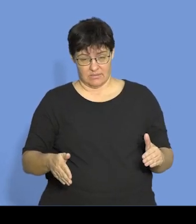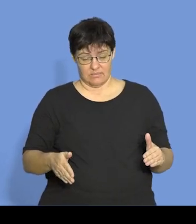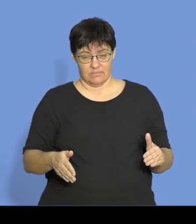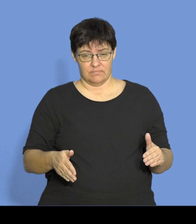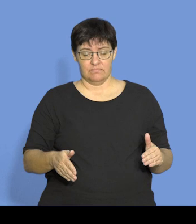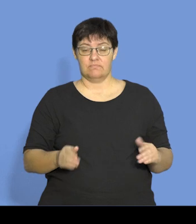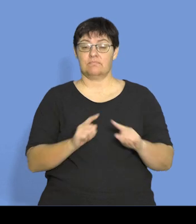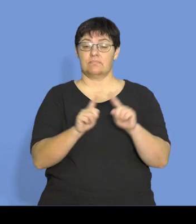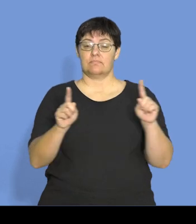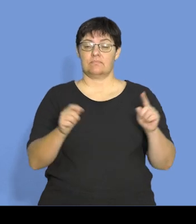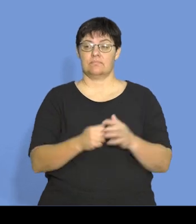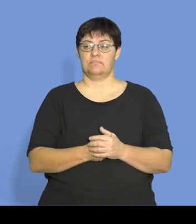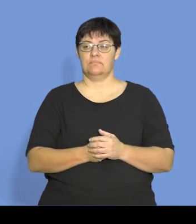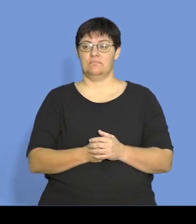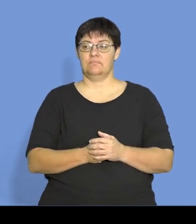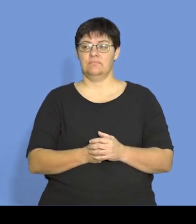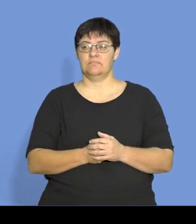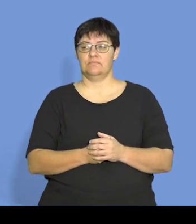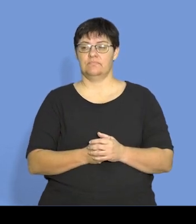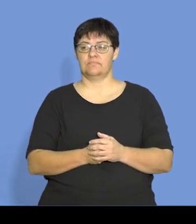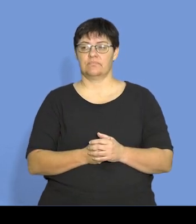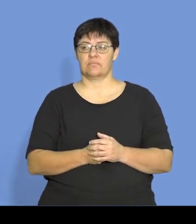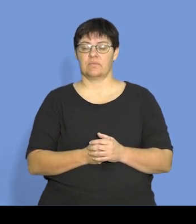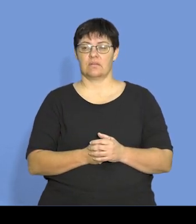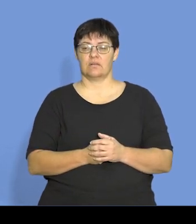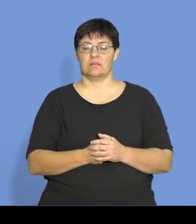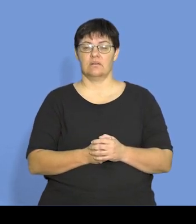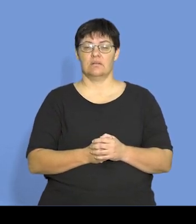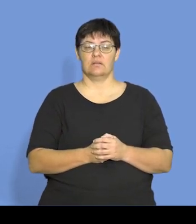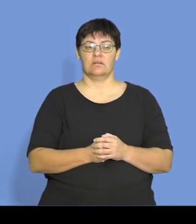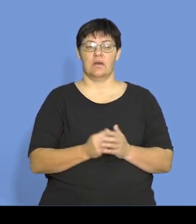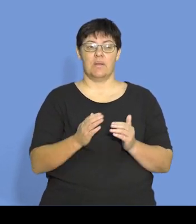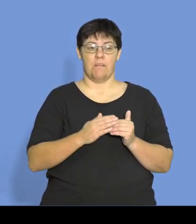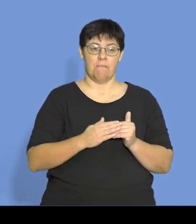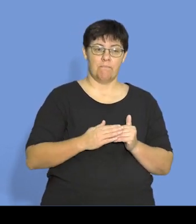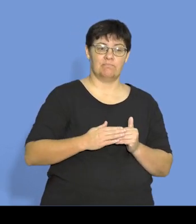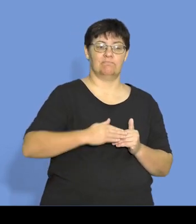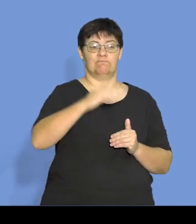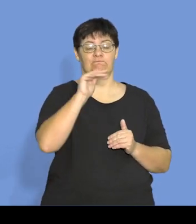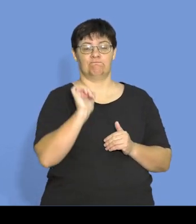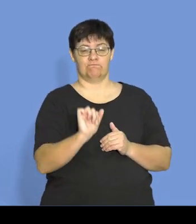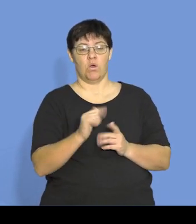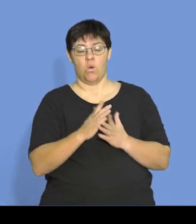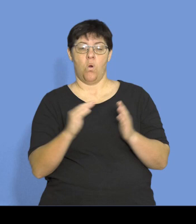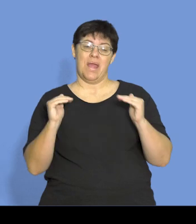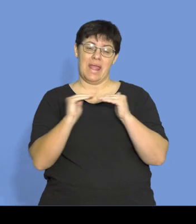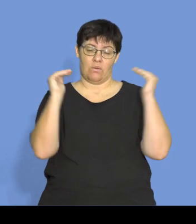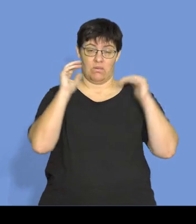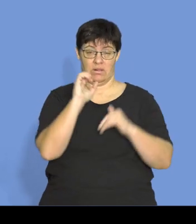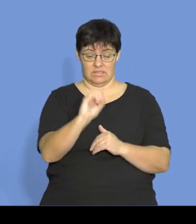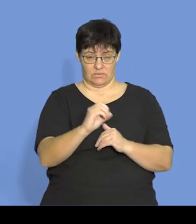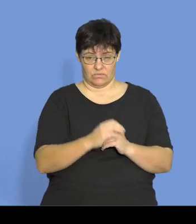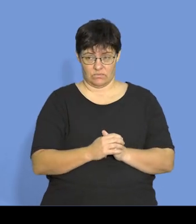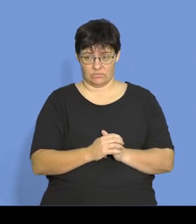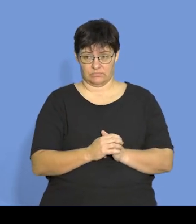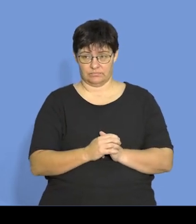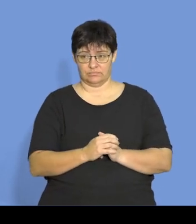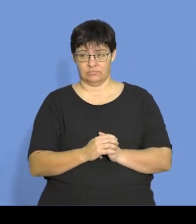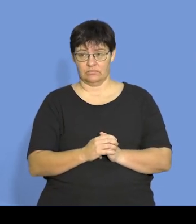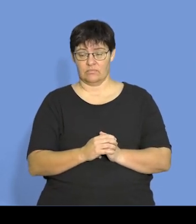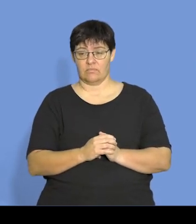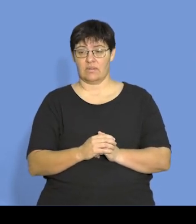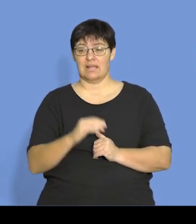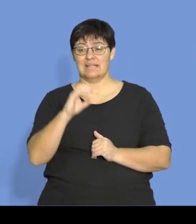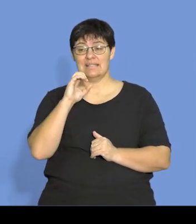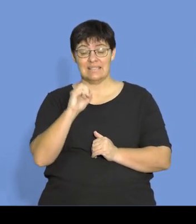and that arm there. But if I now make it to be a greater than or equal to 0,